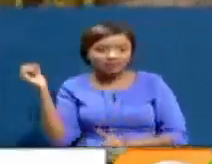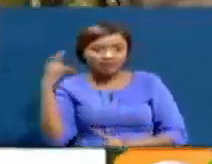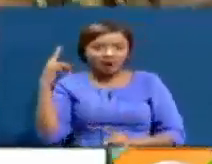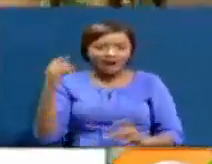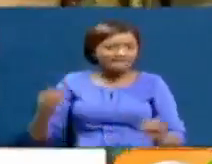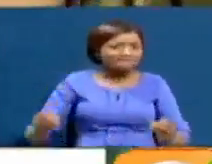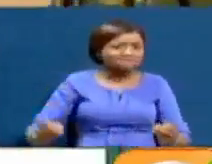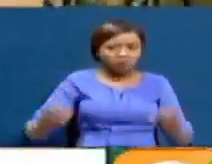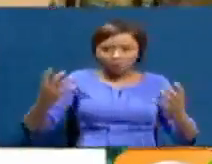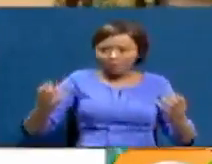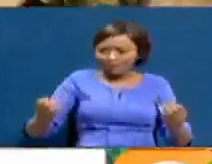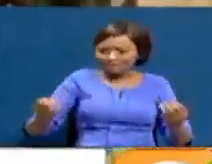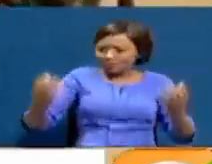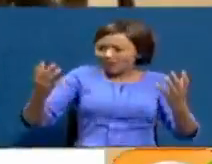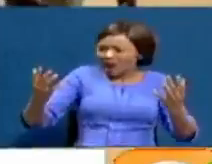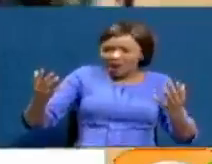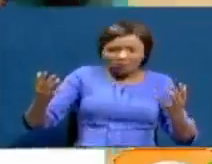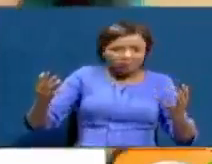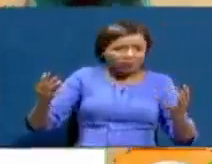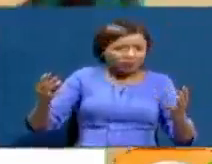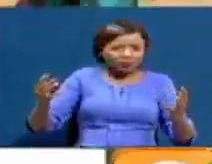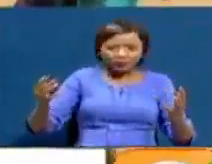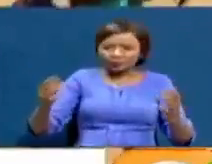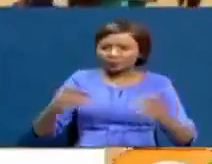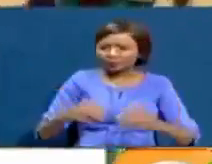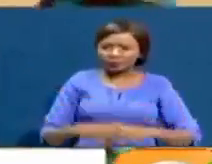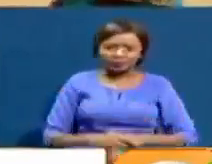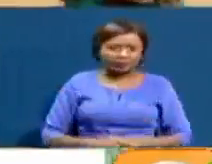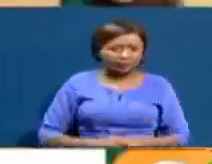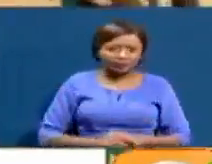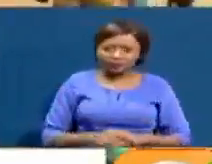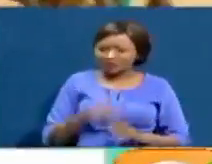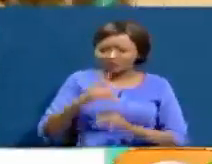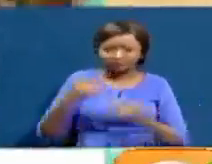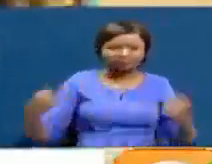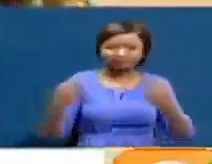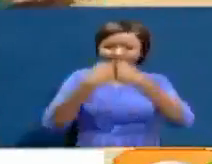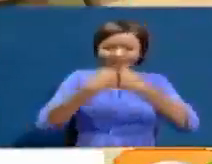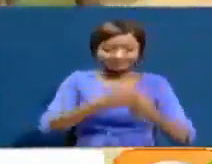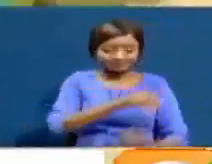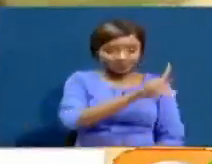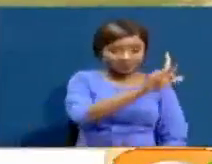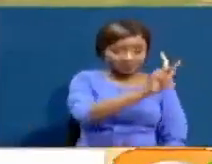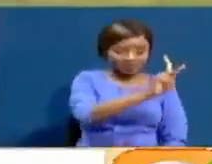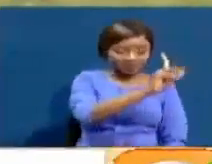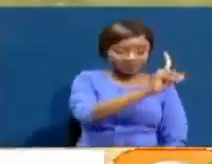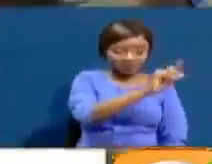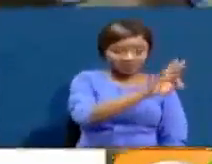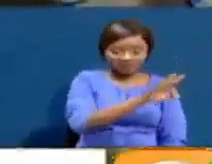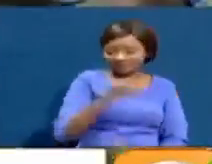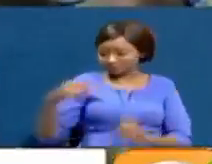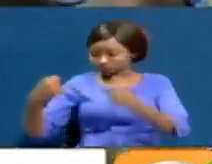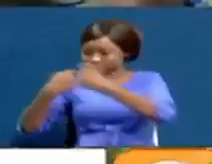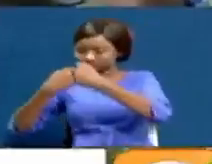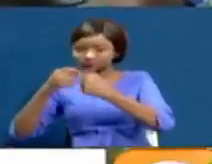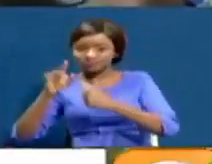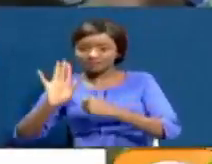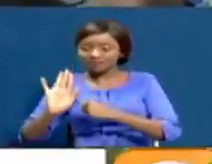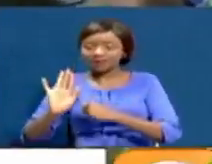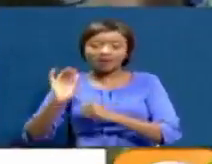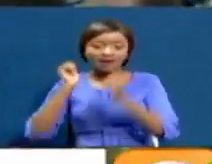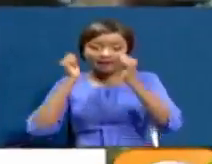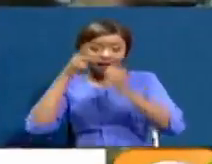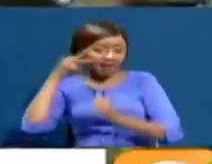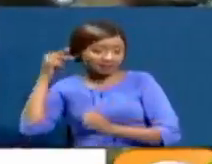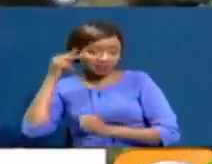She describes the heavy gunfire that ensued between KDF officers and Al-Shabaab militants, the loud explosion coming